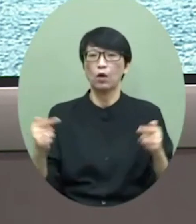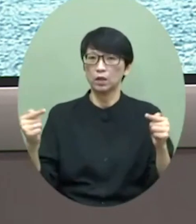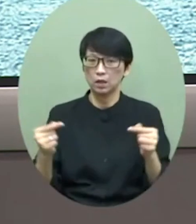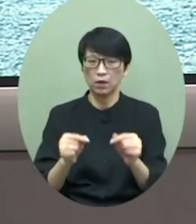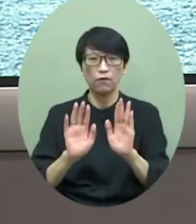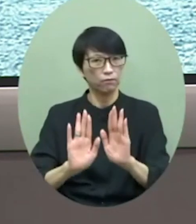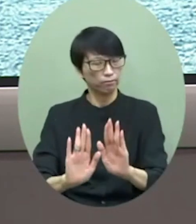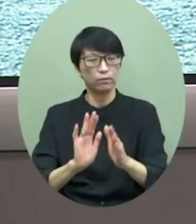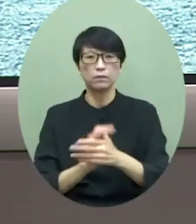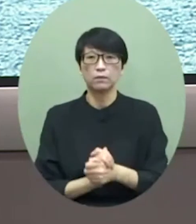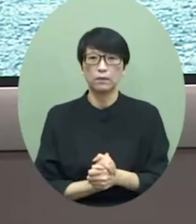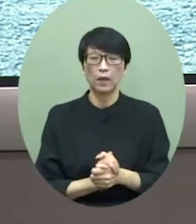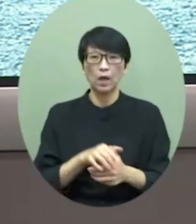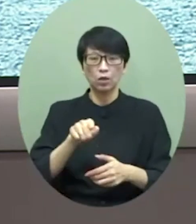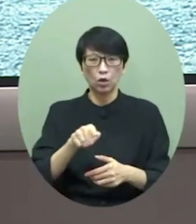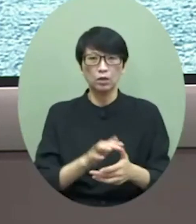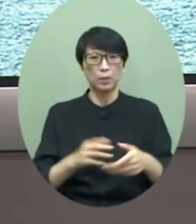could avoid